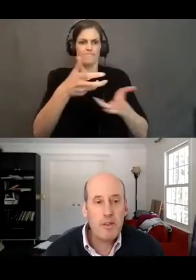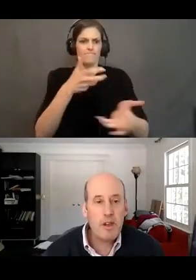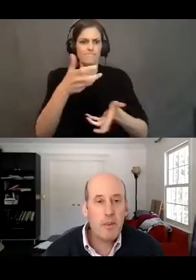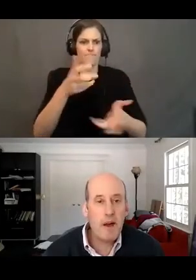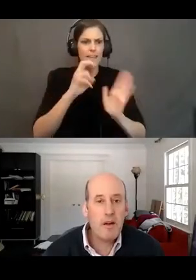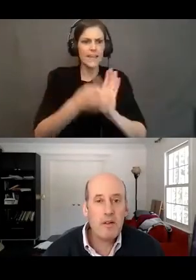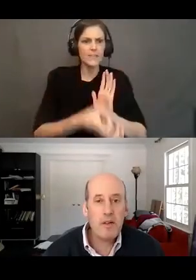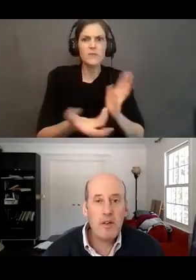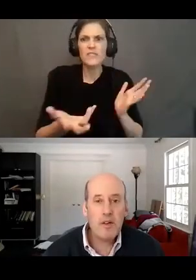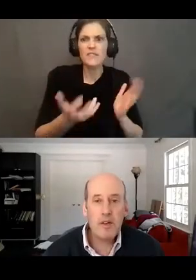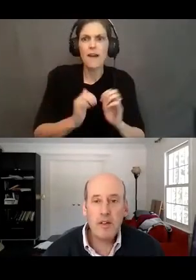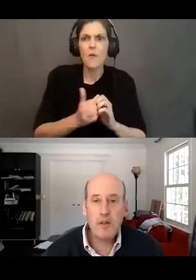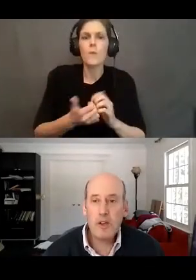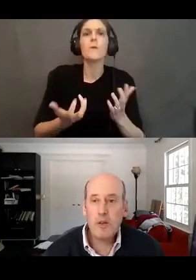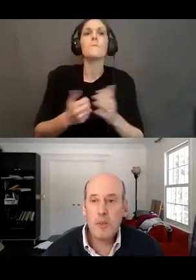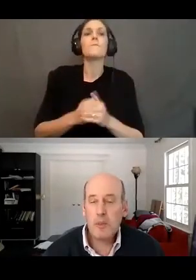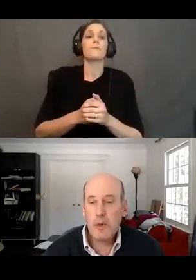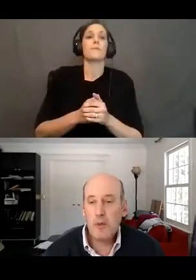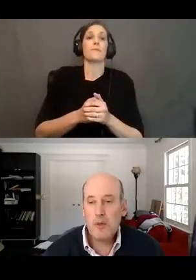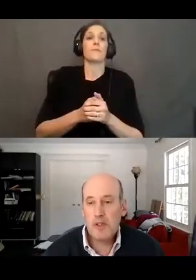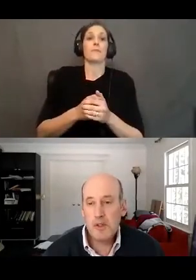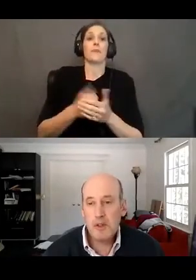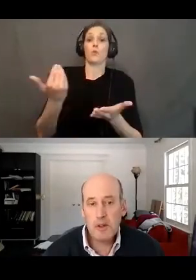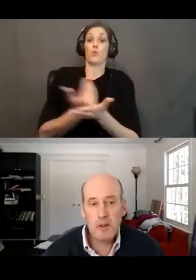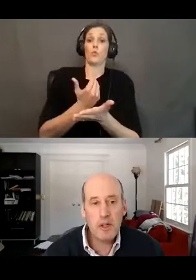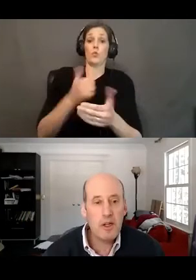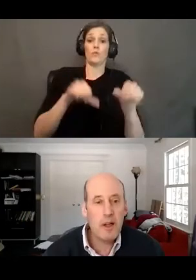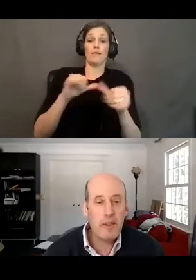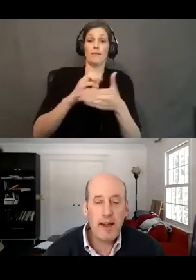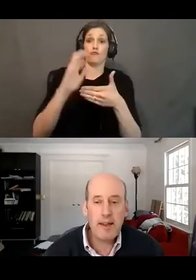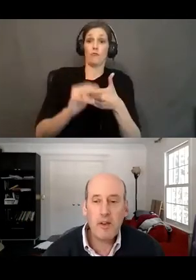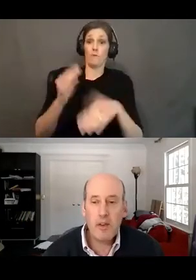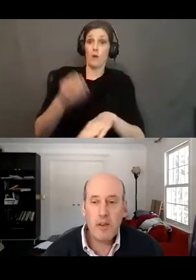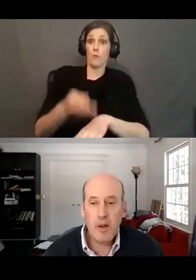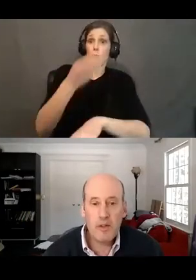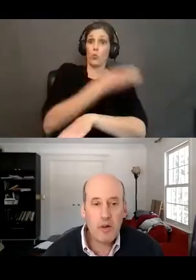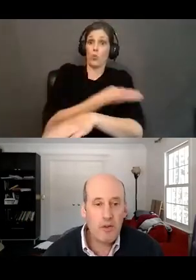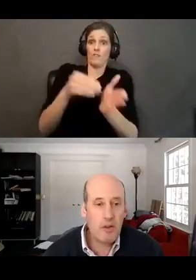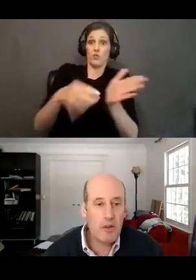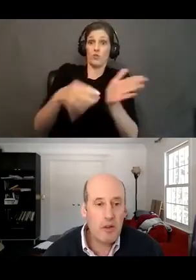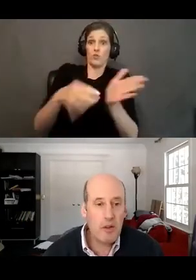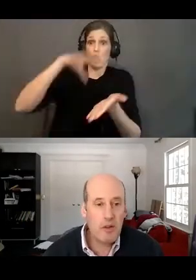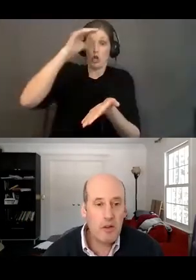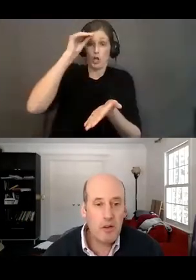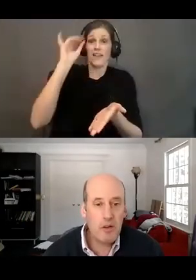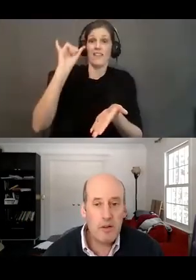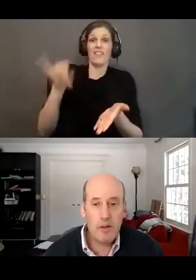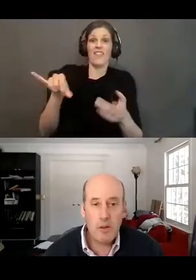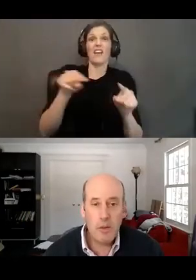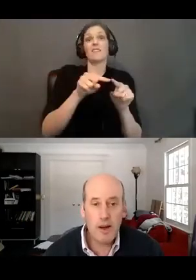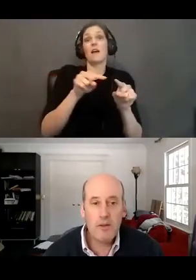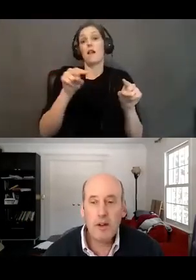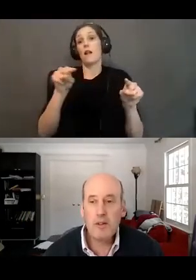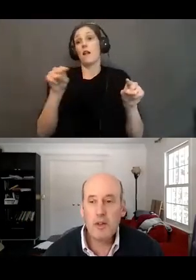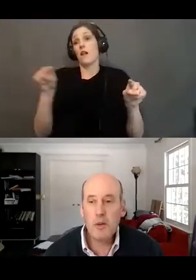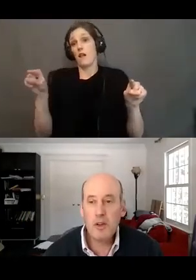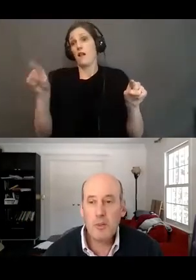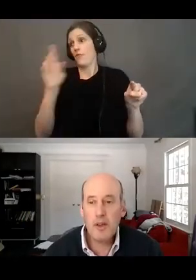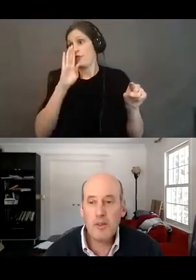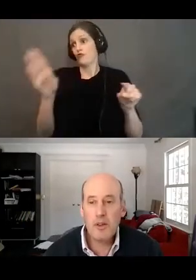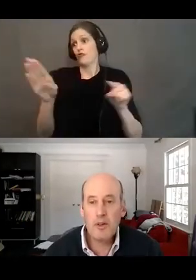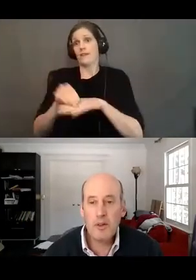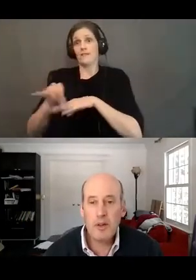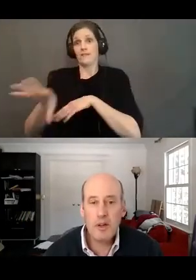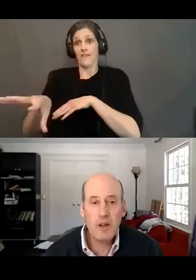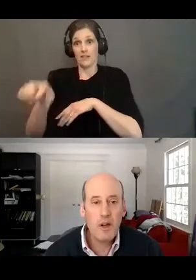If we think about, does the new science curriculum improve student learning? That's all the way sort of the direct effect of the curriculum